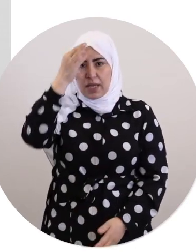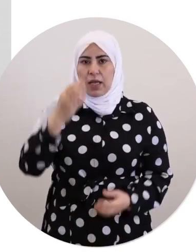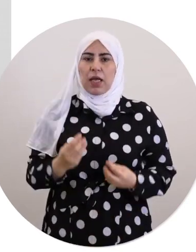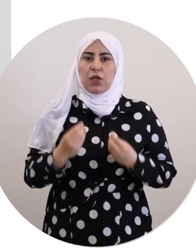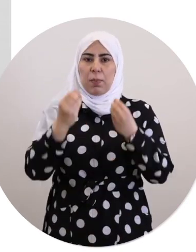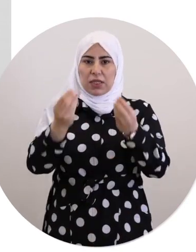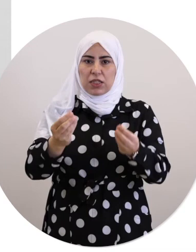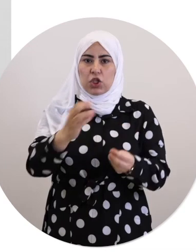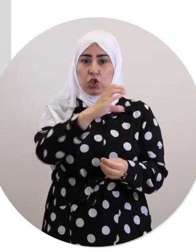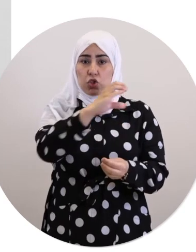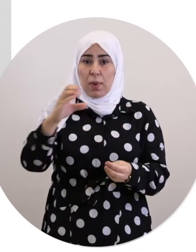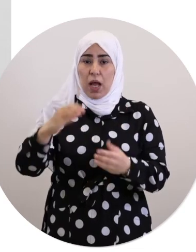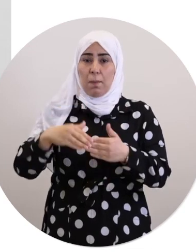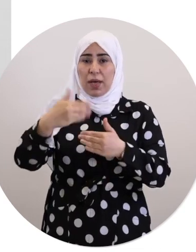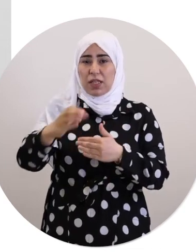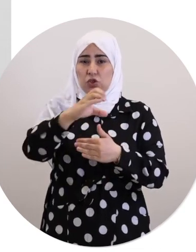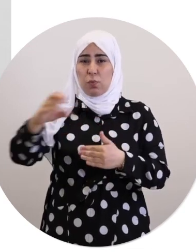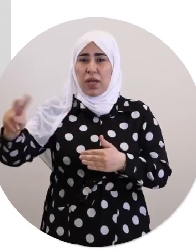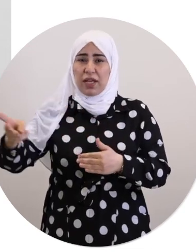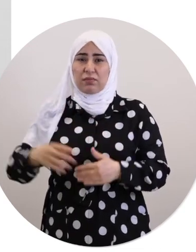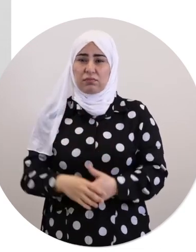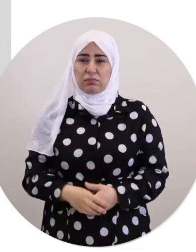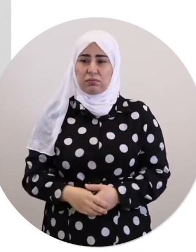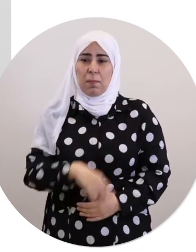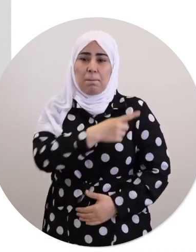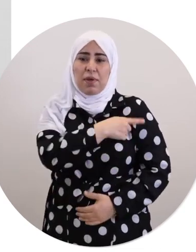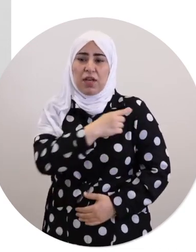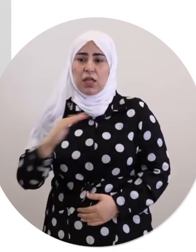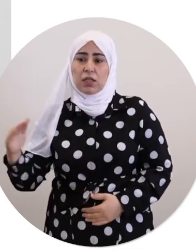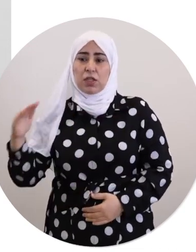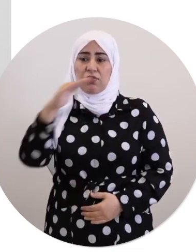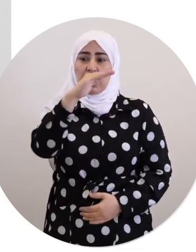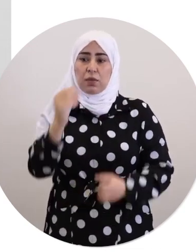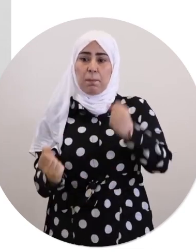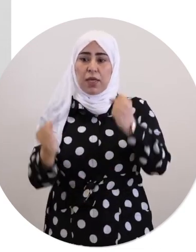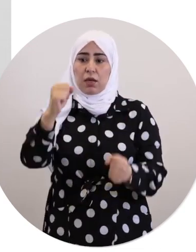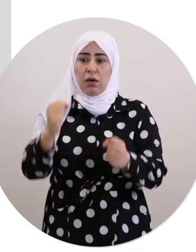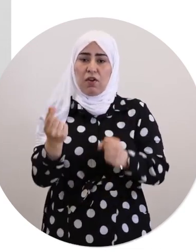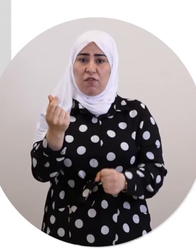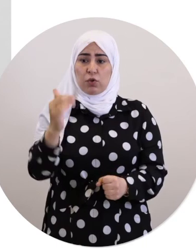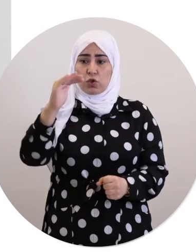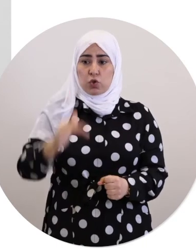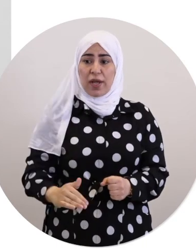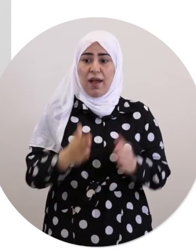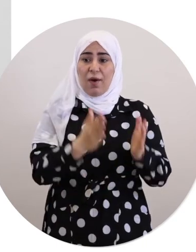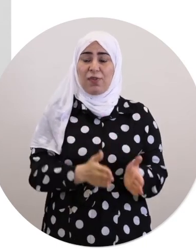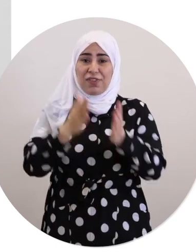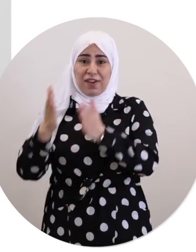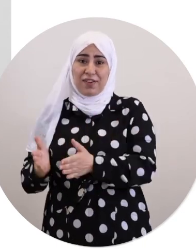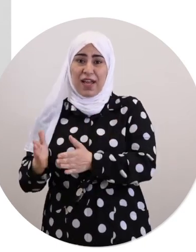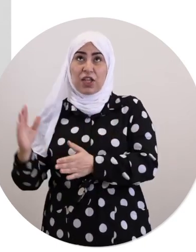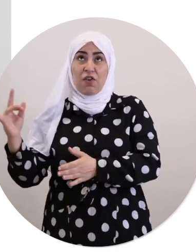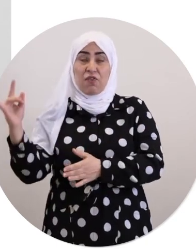completely different. For example, traveling by car is very cheap. On the other hand, now I'm going to talk about something completely different. On the